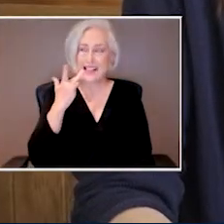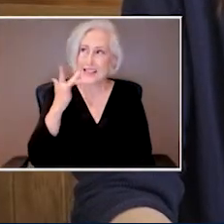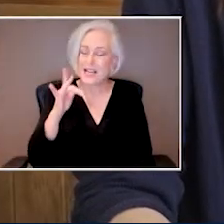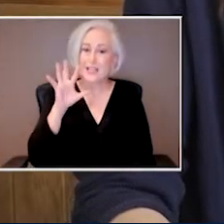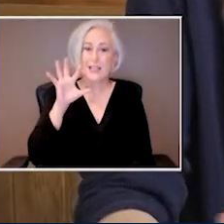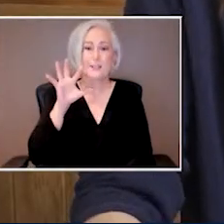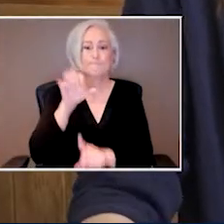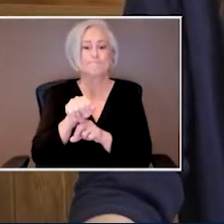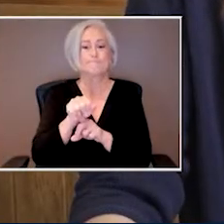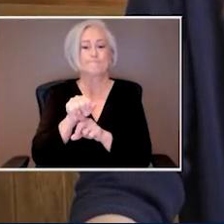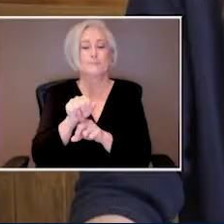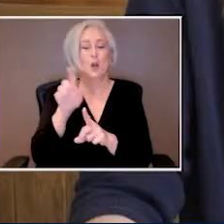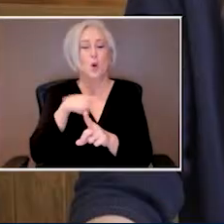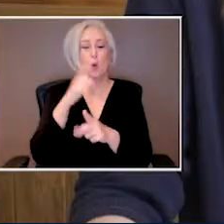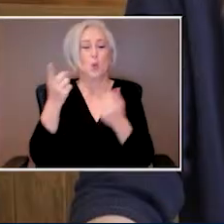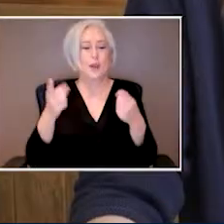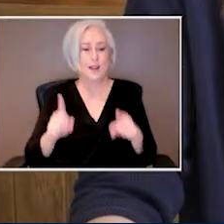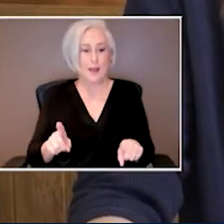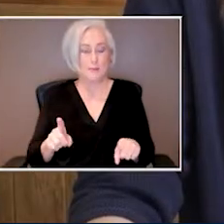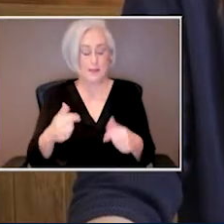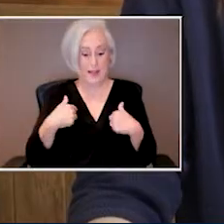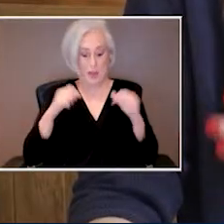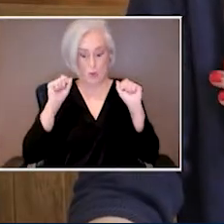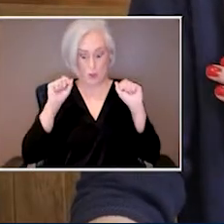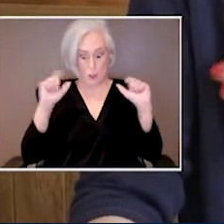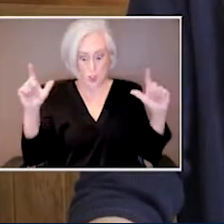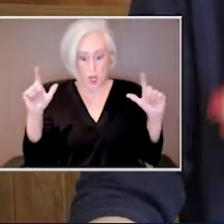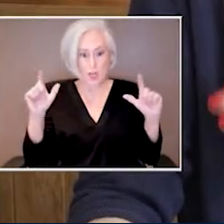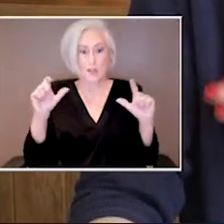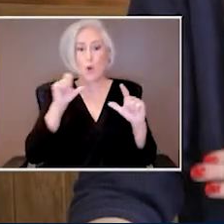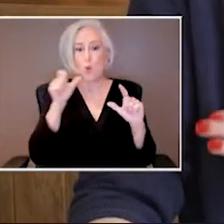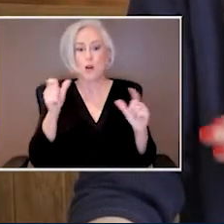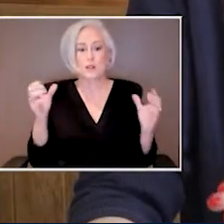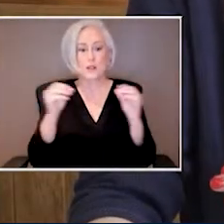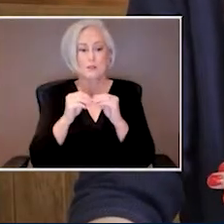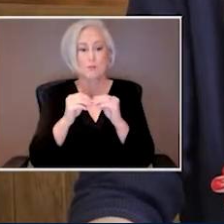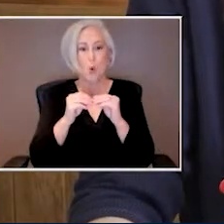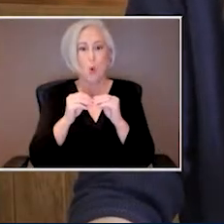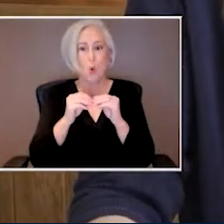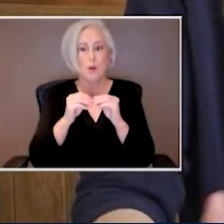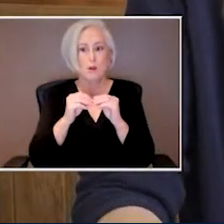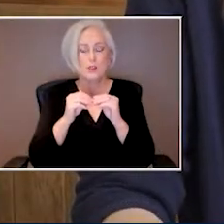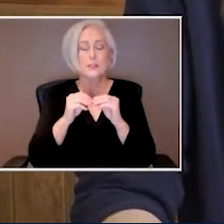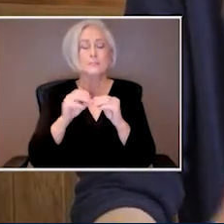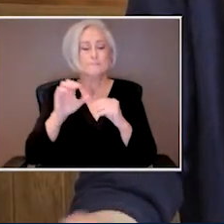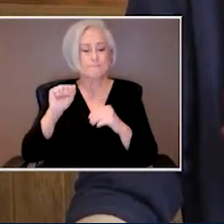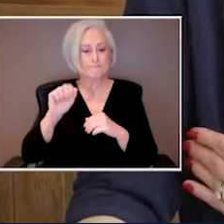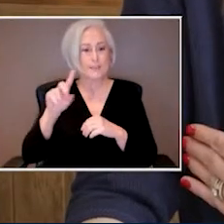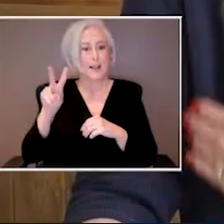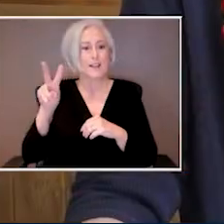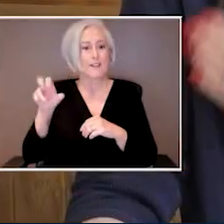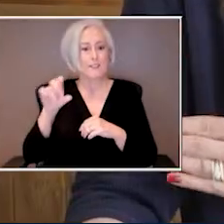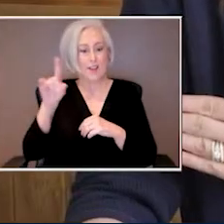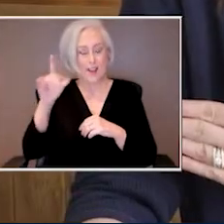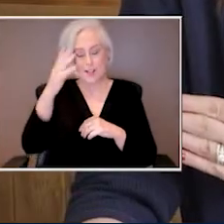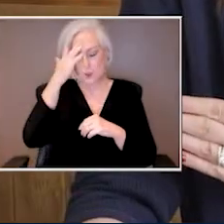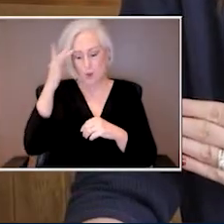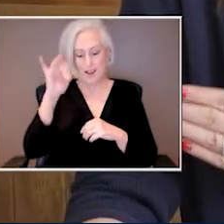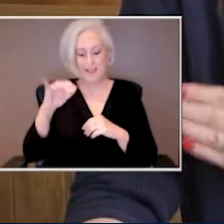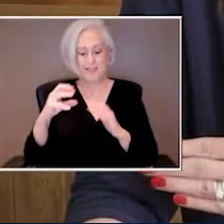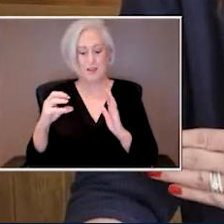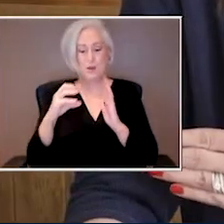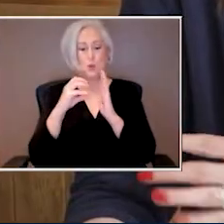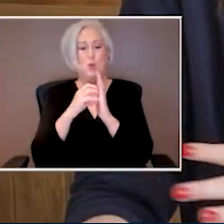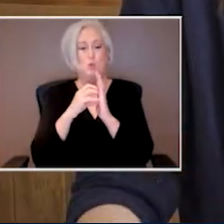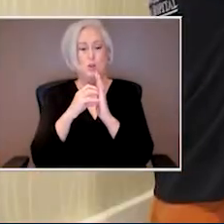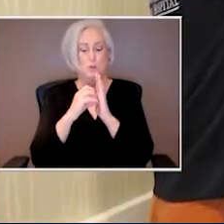not further along with my staging because it was a pretty sizable tumor, and it had already spread to